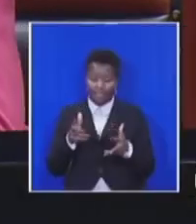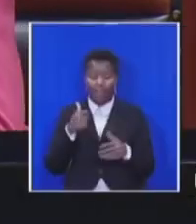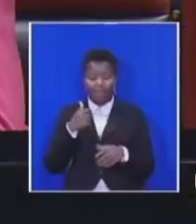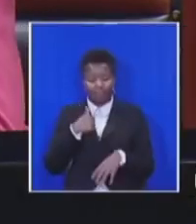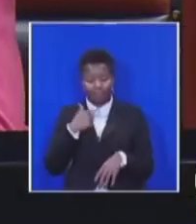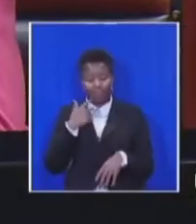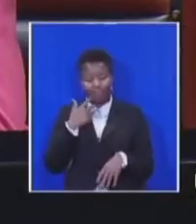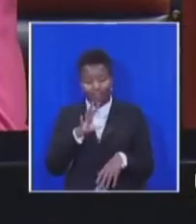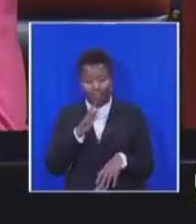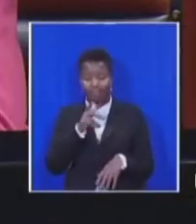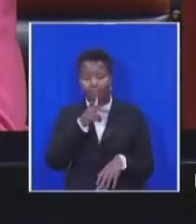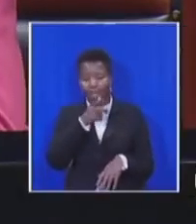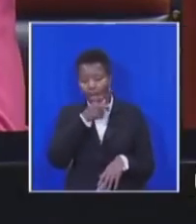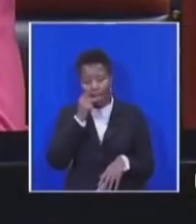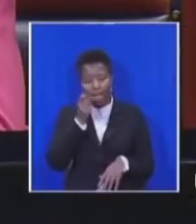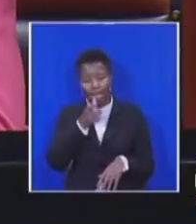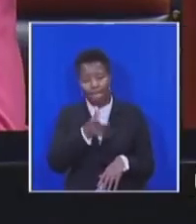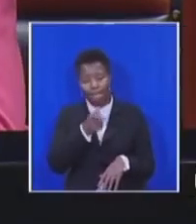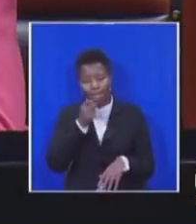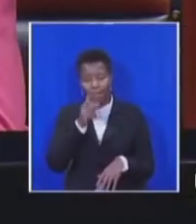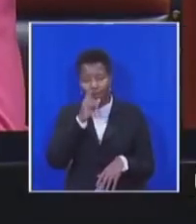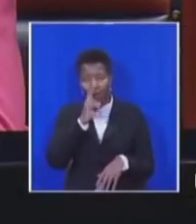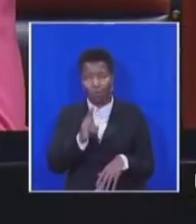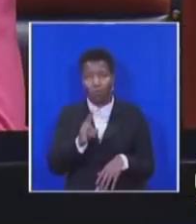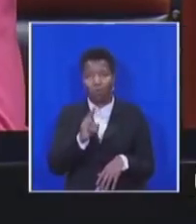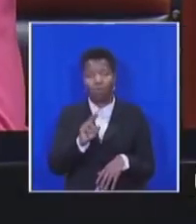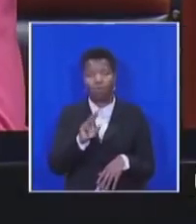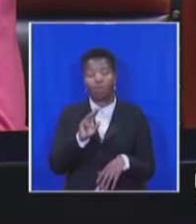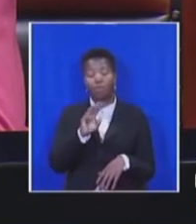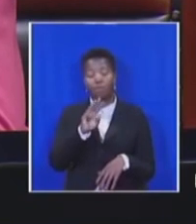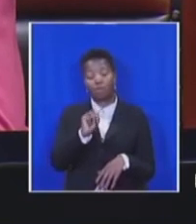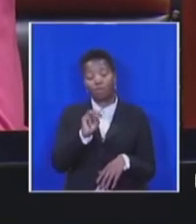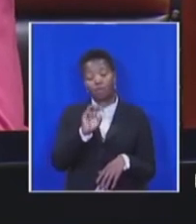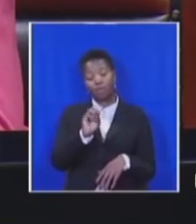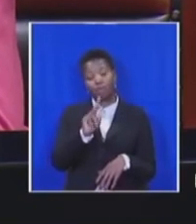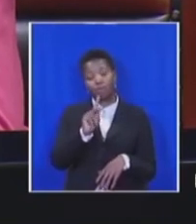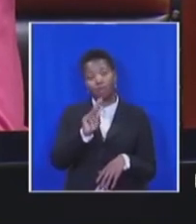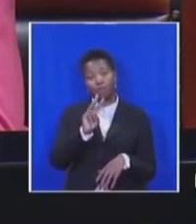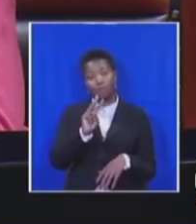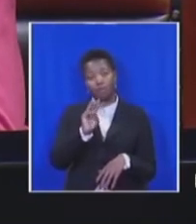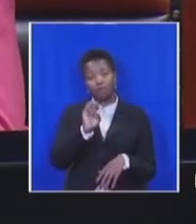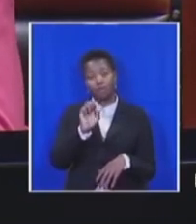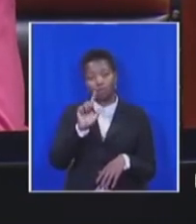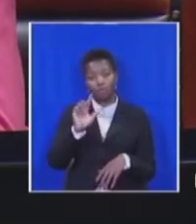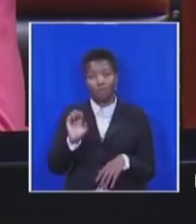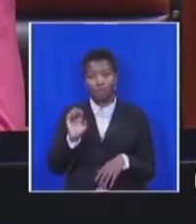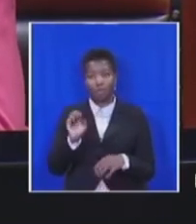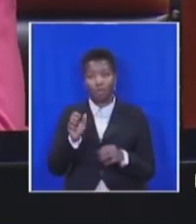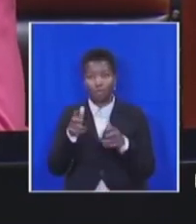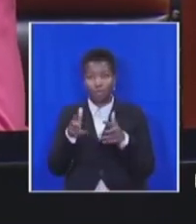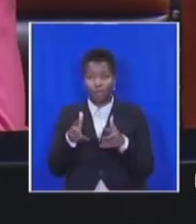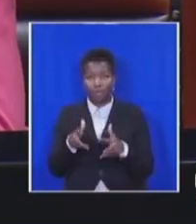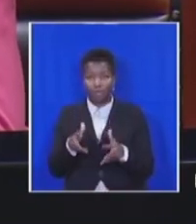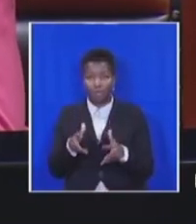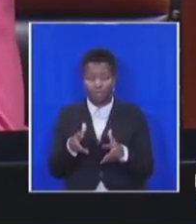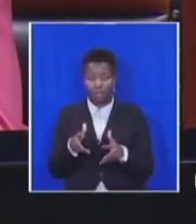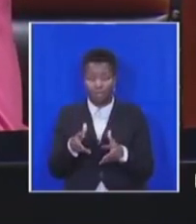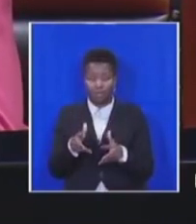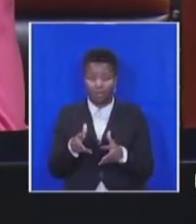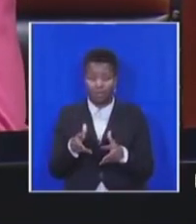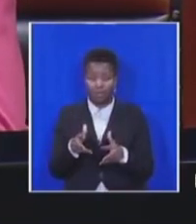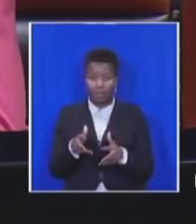Honorable Mokwele. Honorable Zulu, please take your seat. I'm doing on the matter. To come back there no, and apologize. I'm doing on this